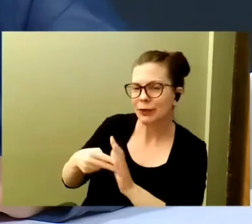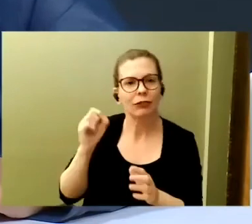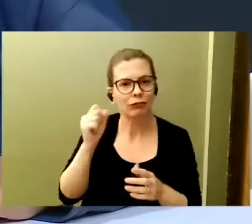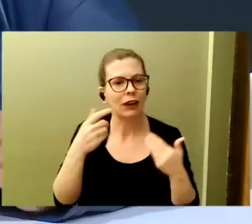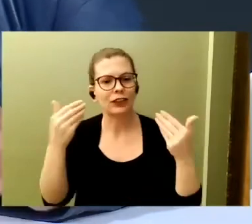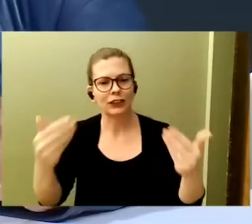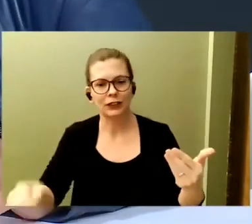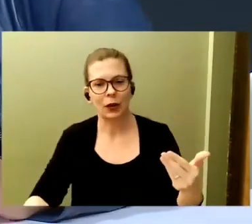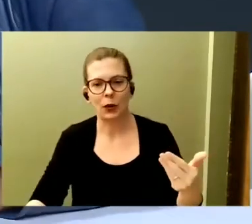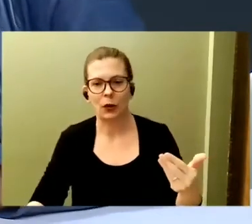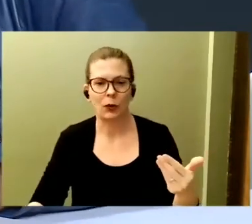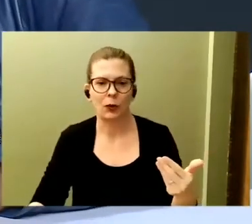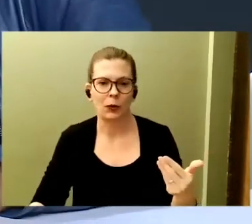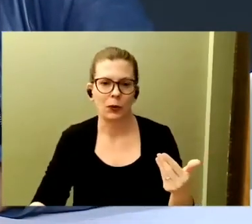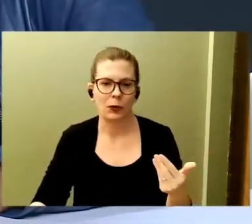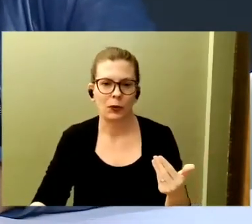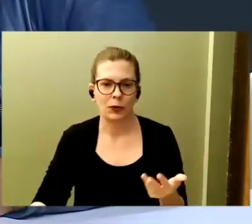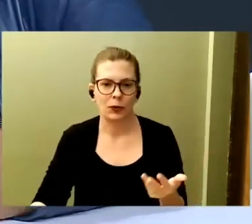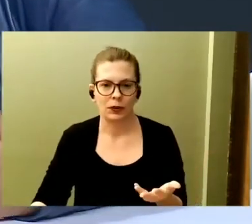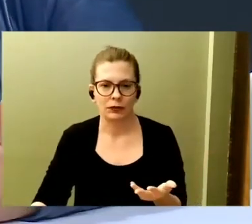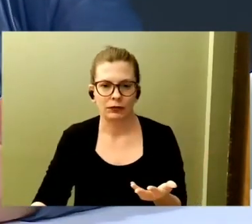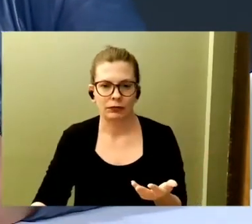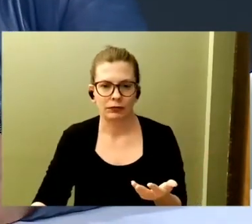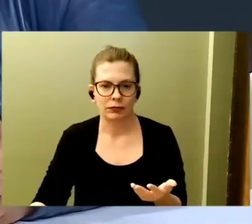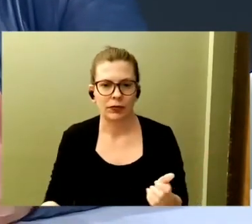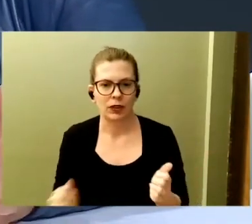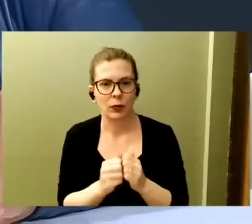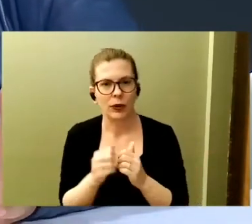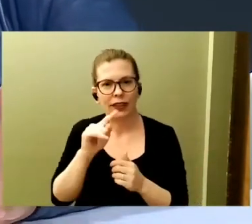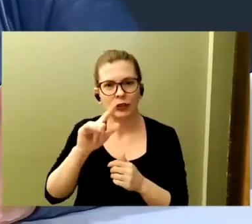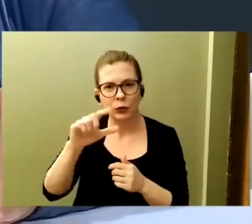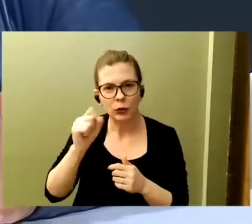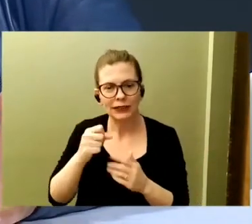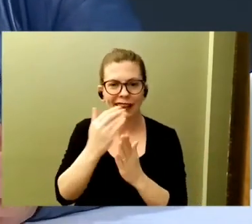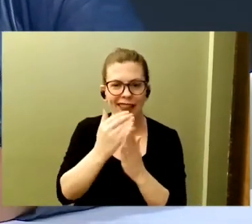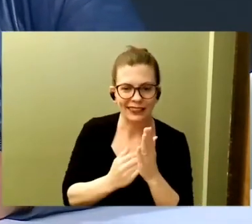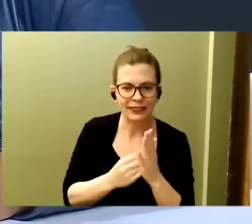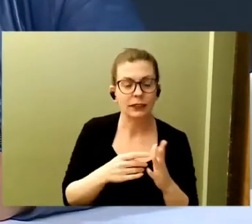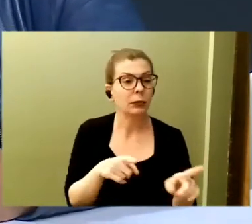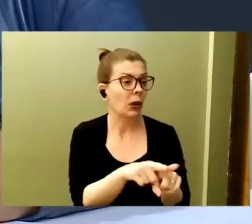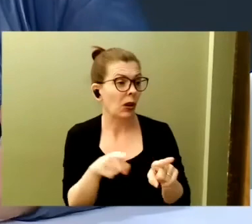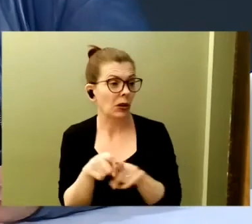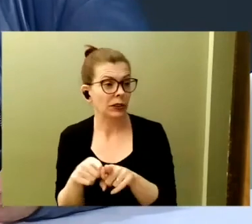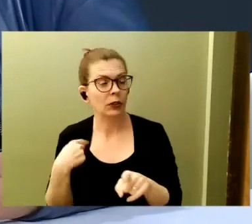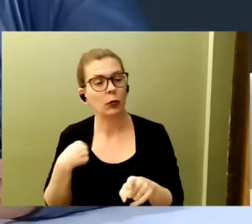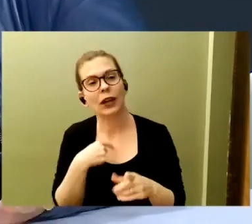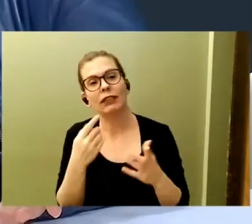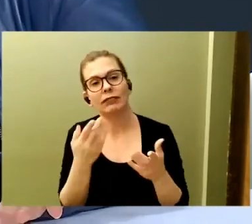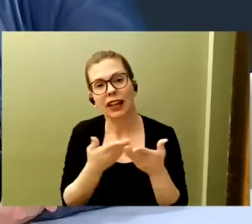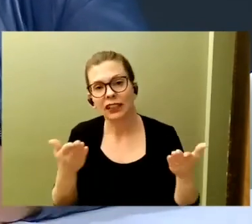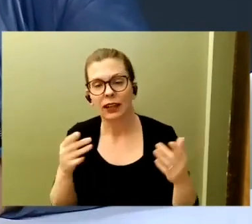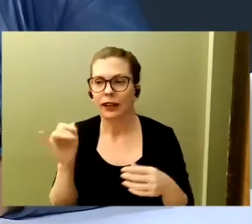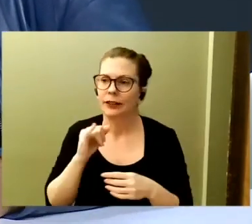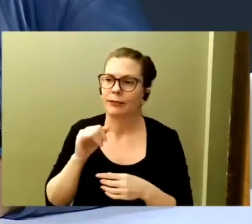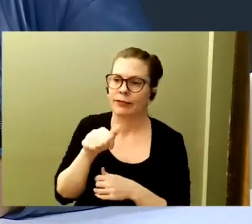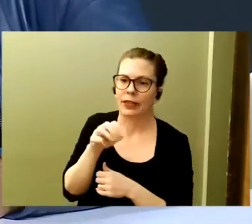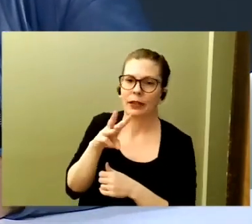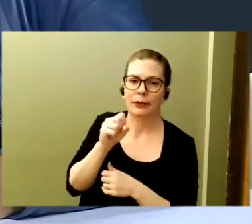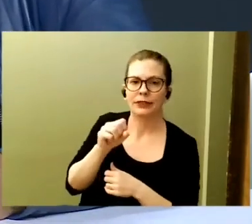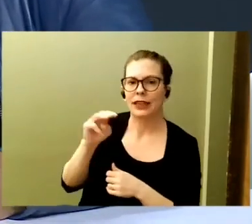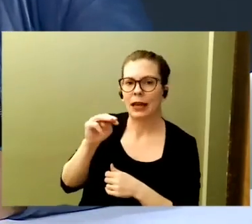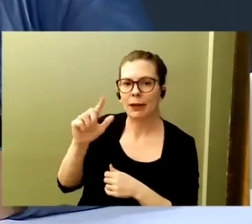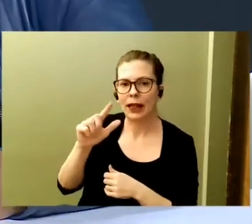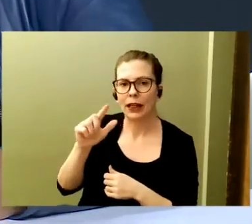the actual tools and the lessons. And we also come with a handful of assets like AWS MLU, which stands